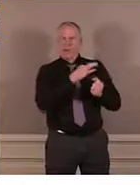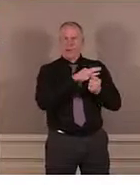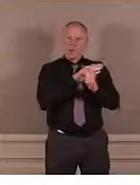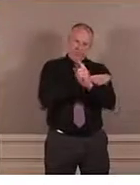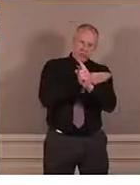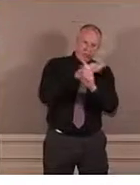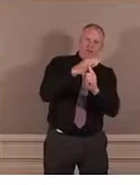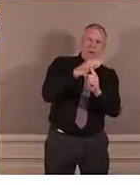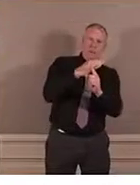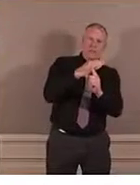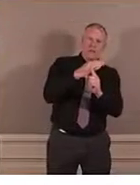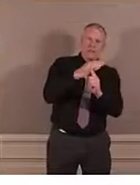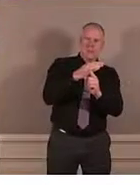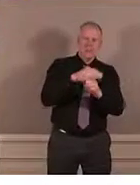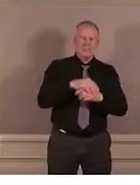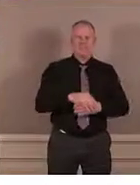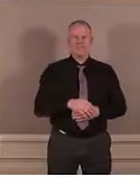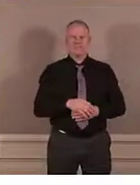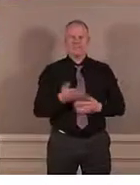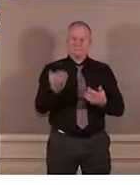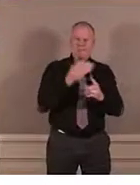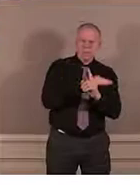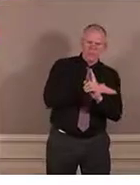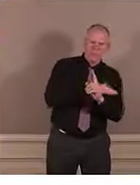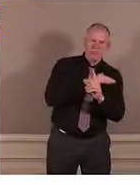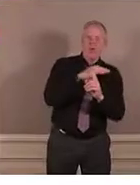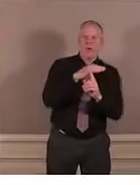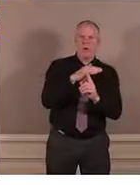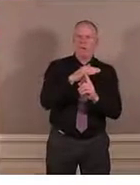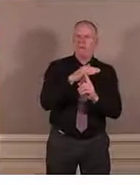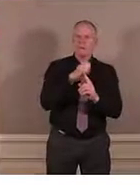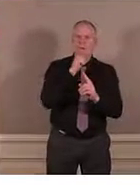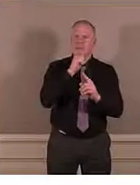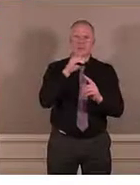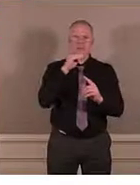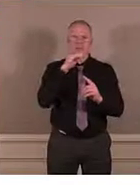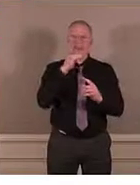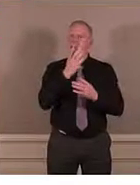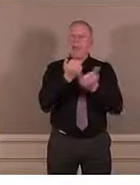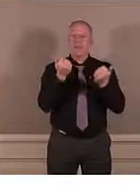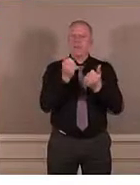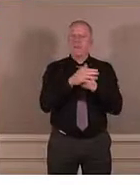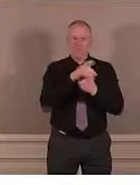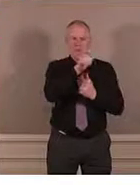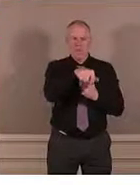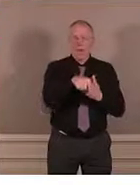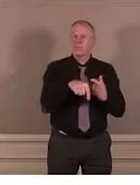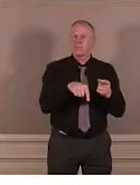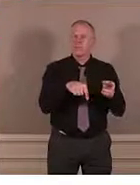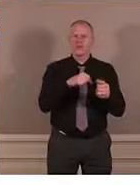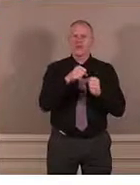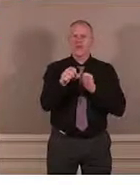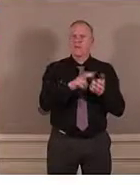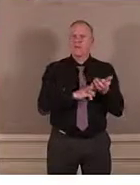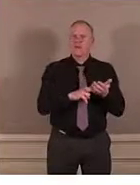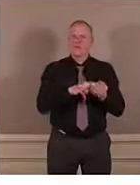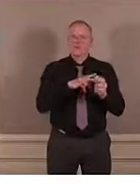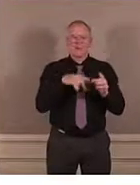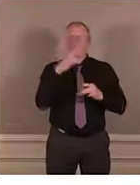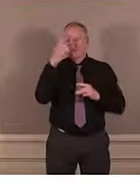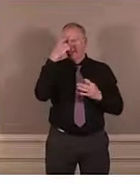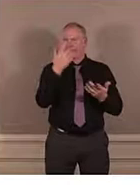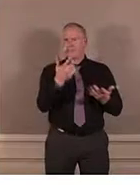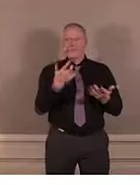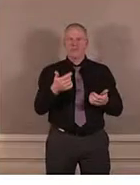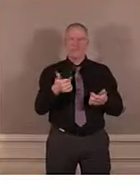progress. If the progress is not in something that is meaningful to the service user, then it doesn't really make sense. So